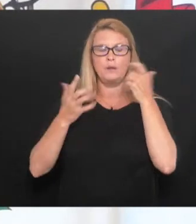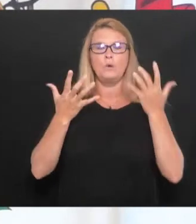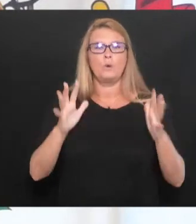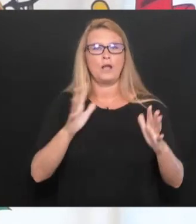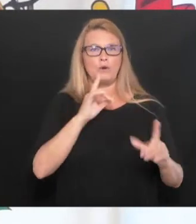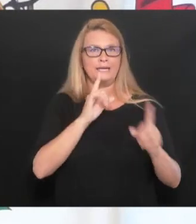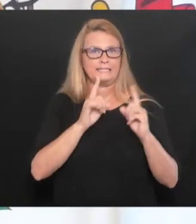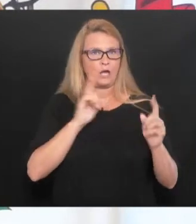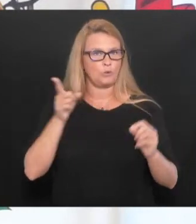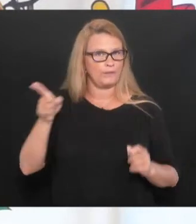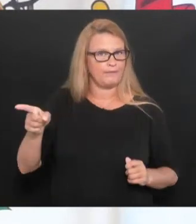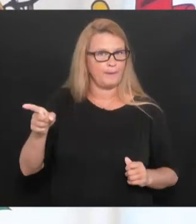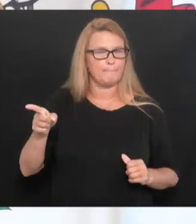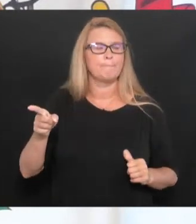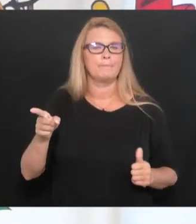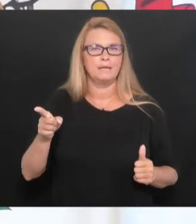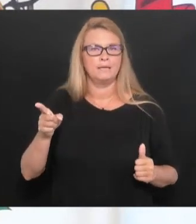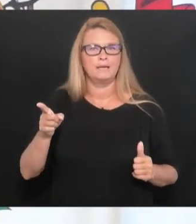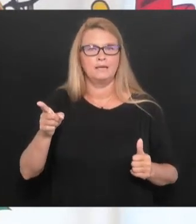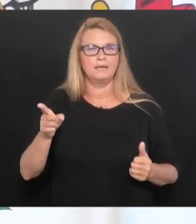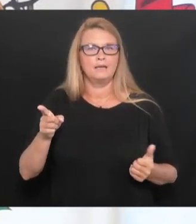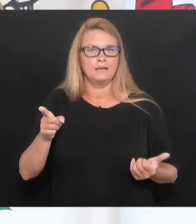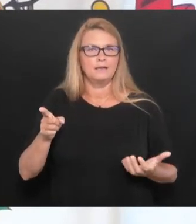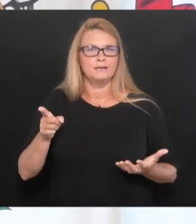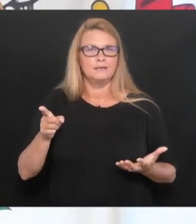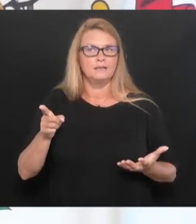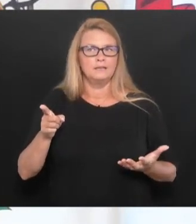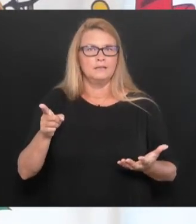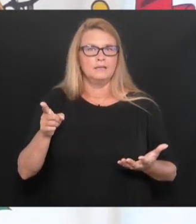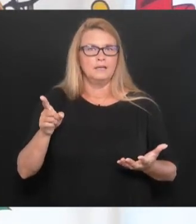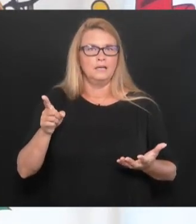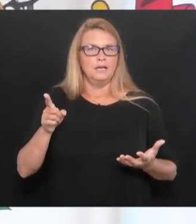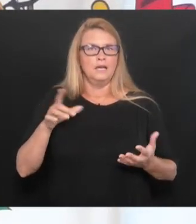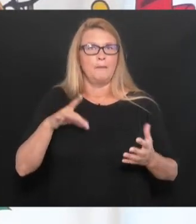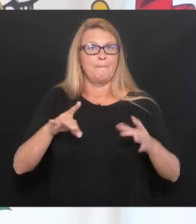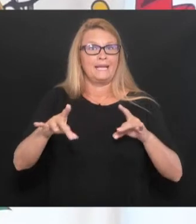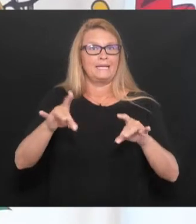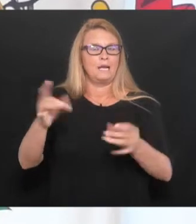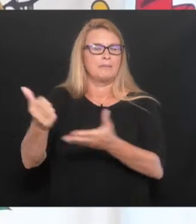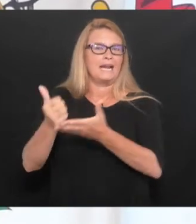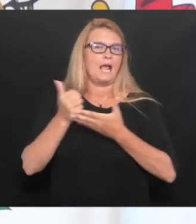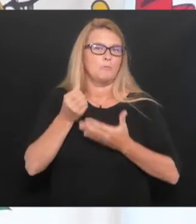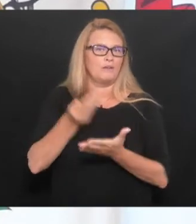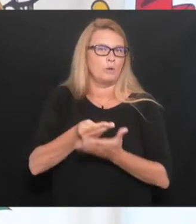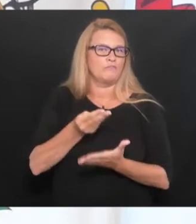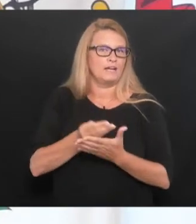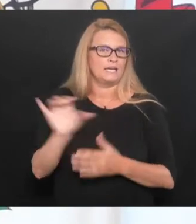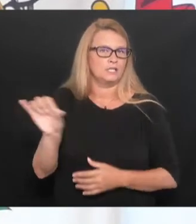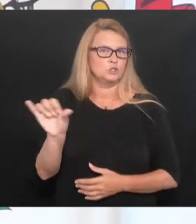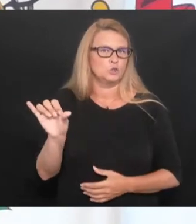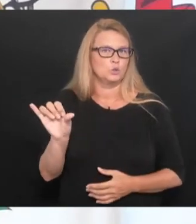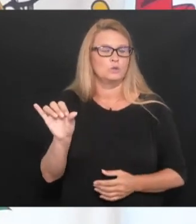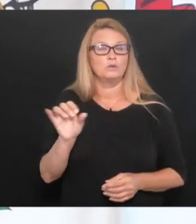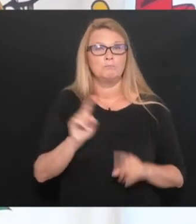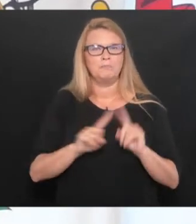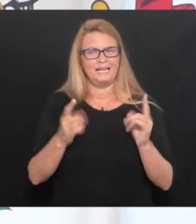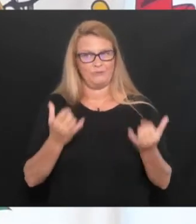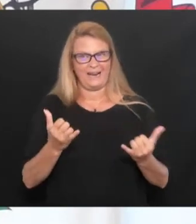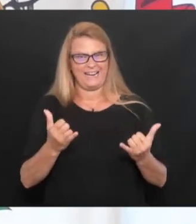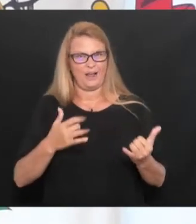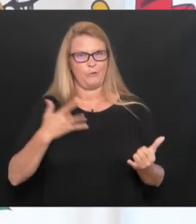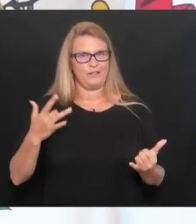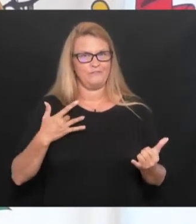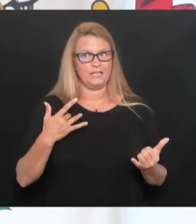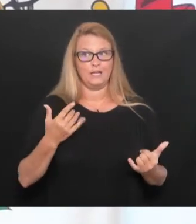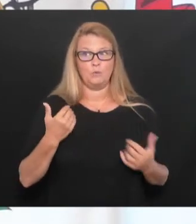them and everything, but about them picking up the tab as well. But we feel like that we've got